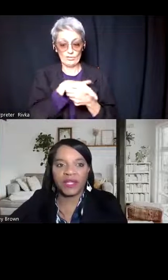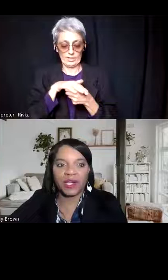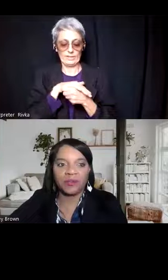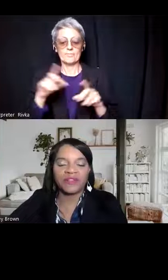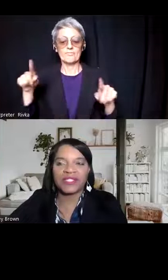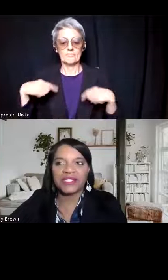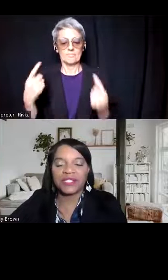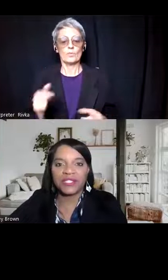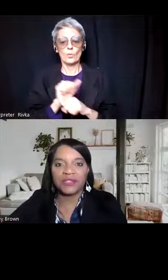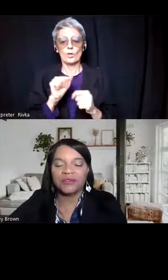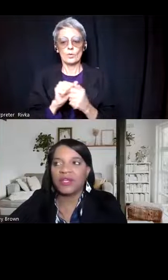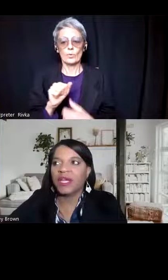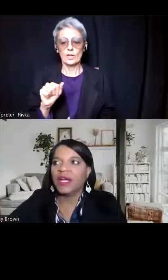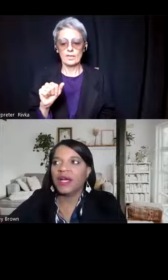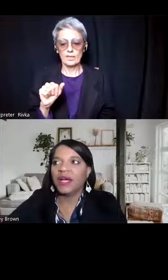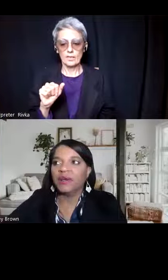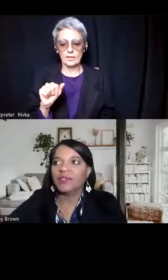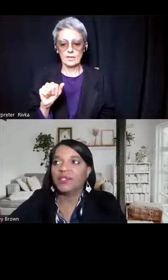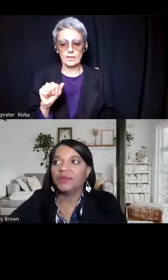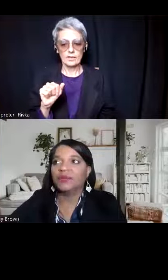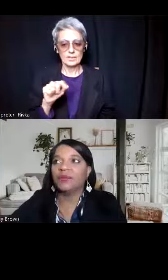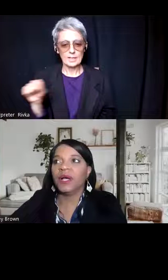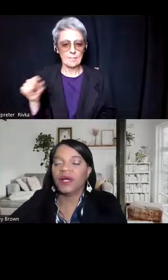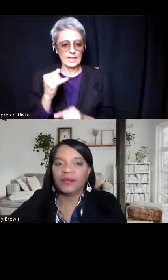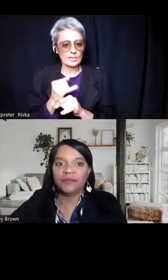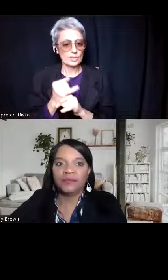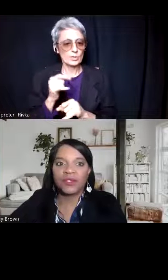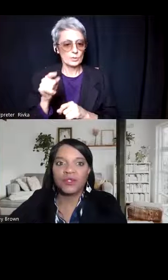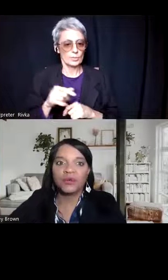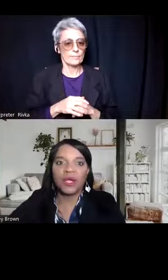working with the Care and Purpose Institute to